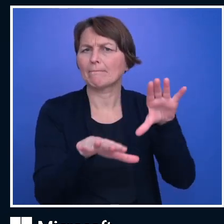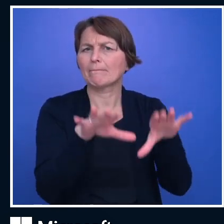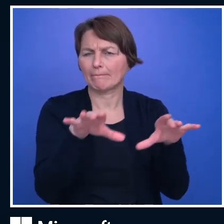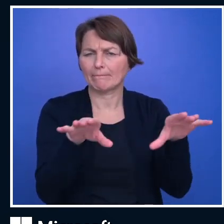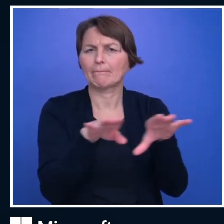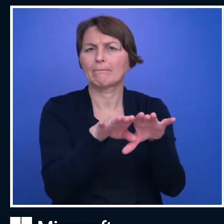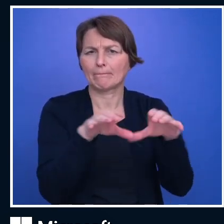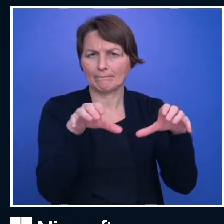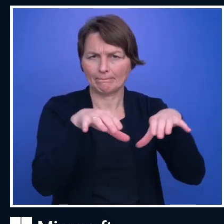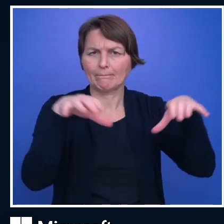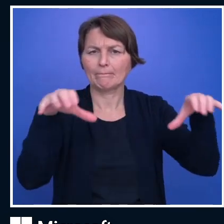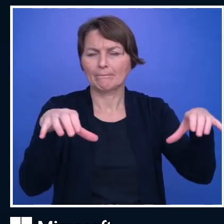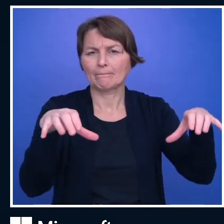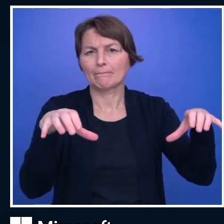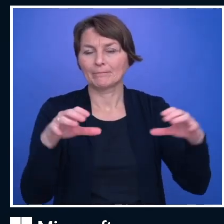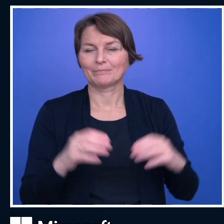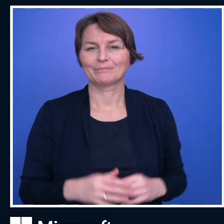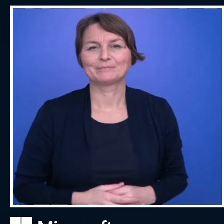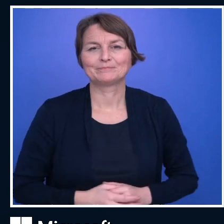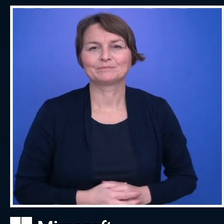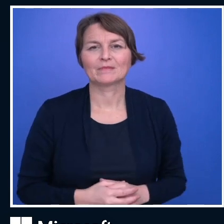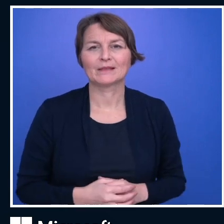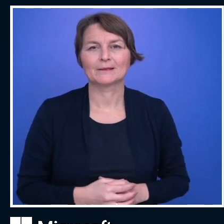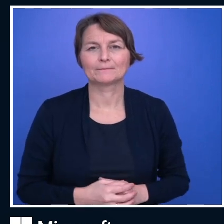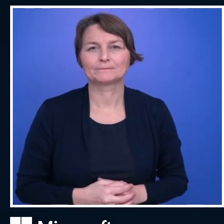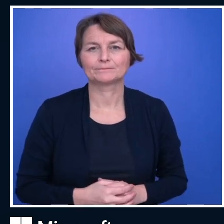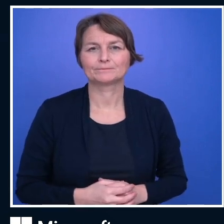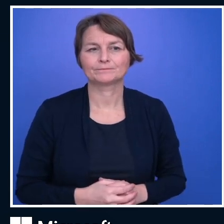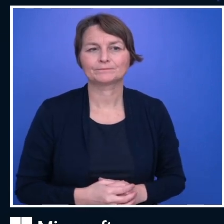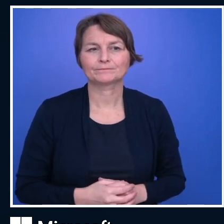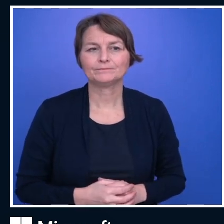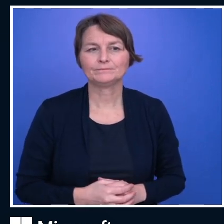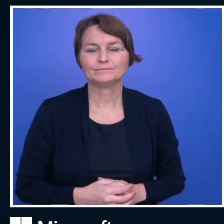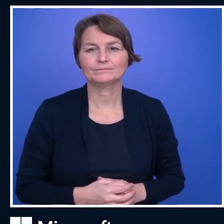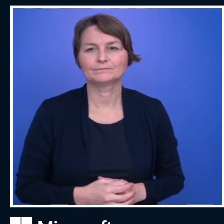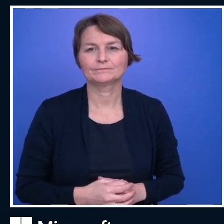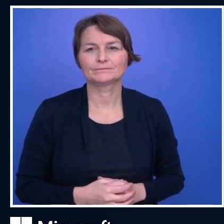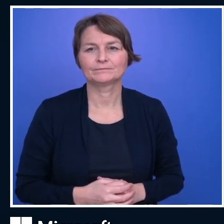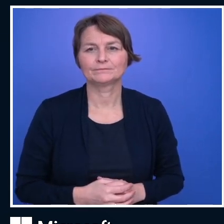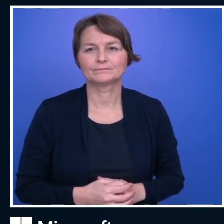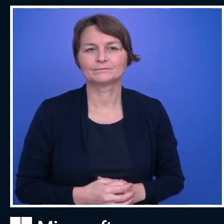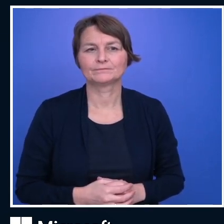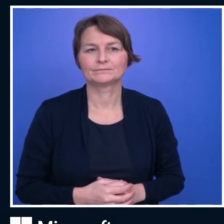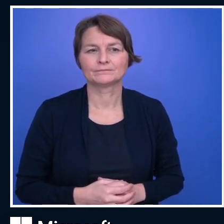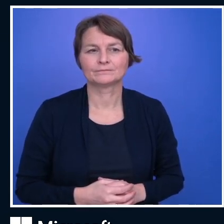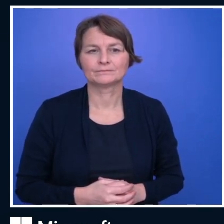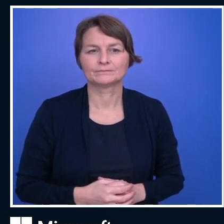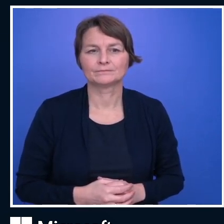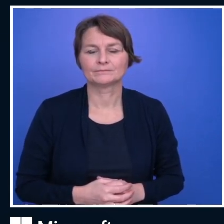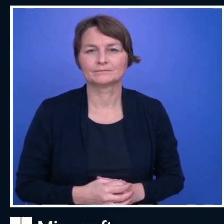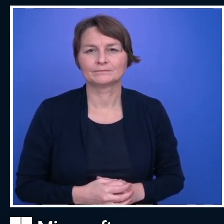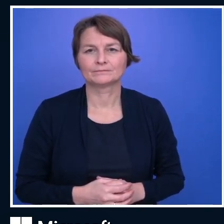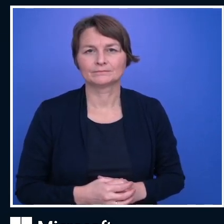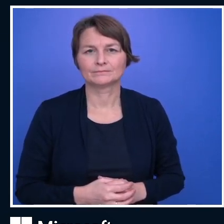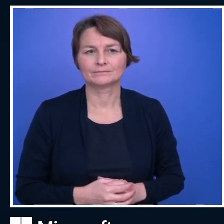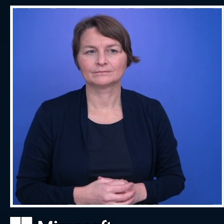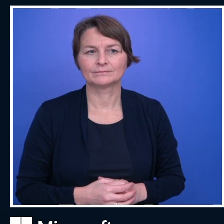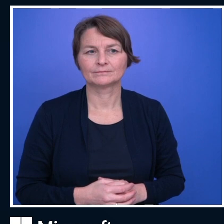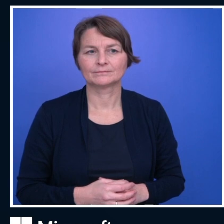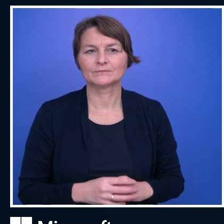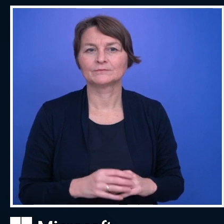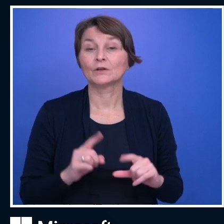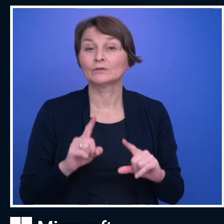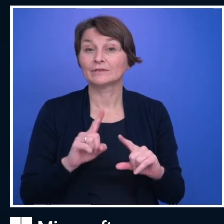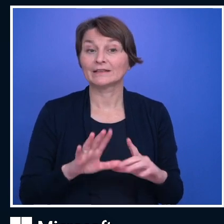amount of data points. That's for how you have to try and create your data decision tree. At every point, your impurity has